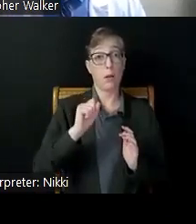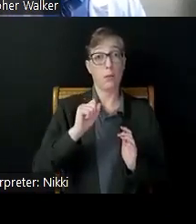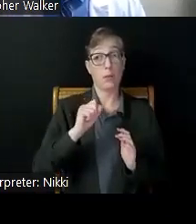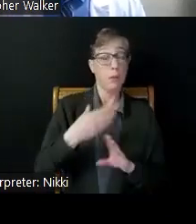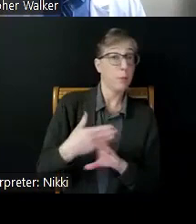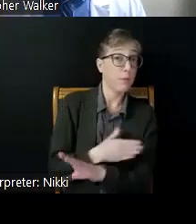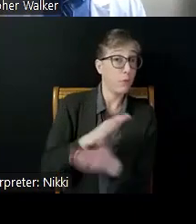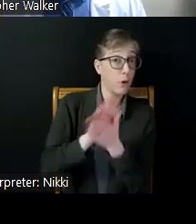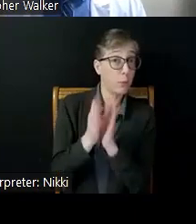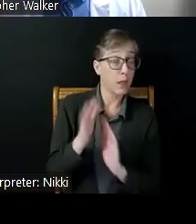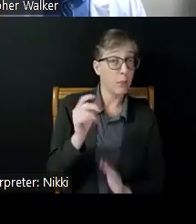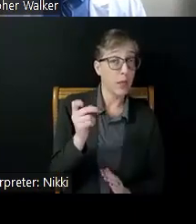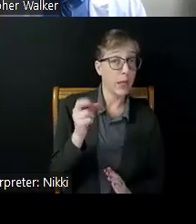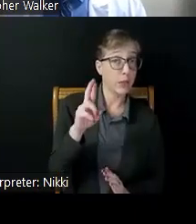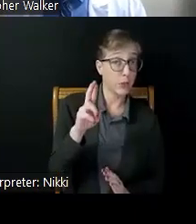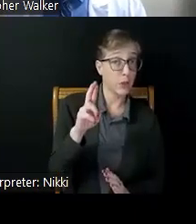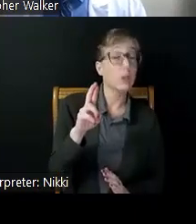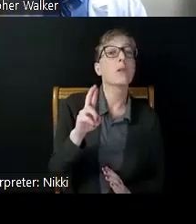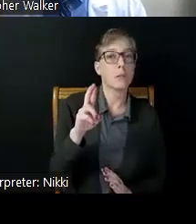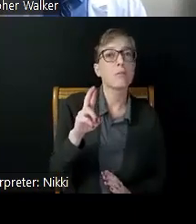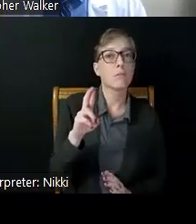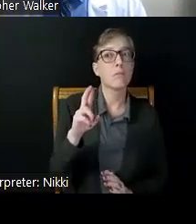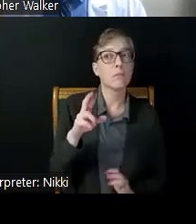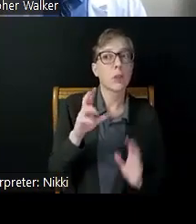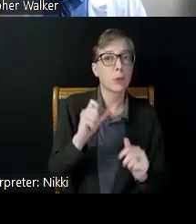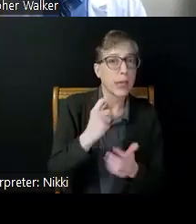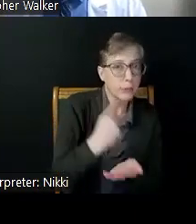towards cancer, and thereby it